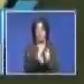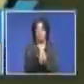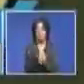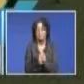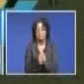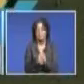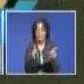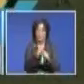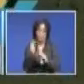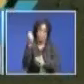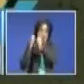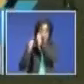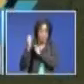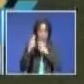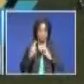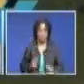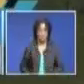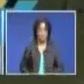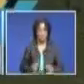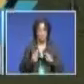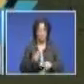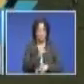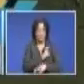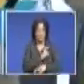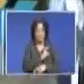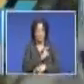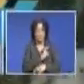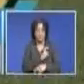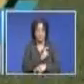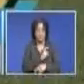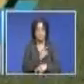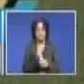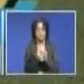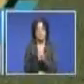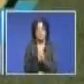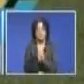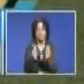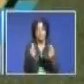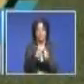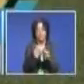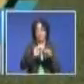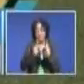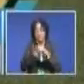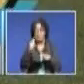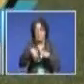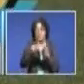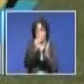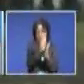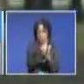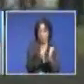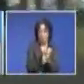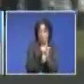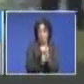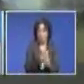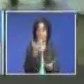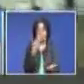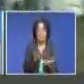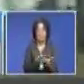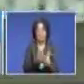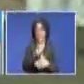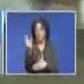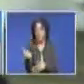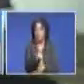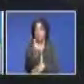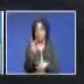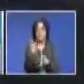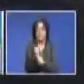As is tradition, the uniformed branches took center stage, with their partners in law enforcement proving they always get